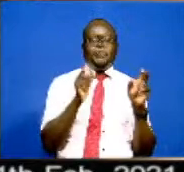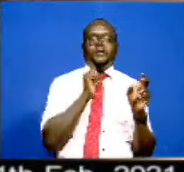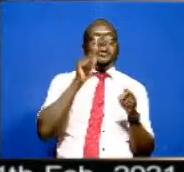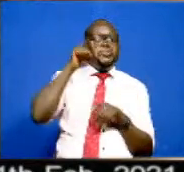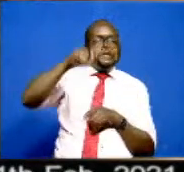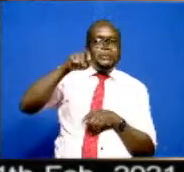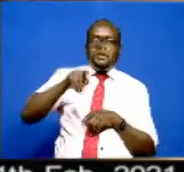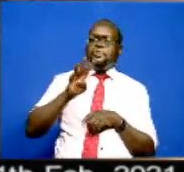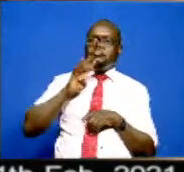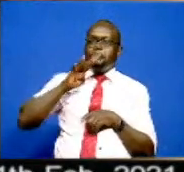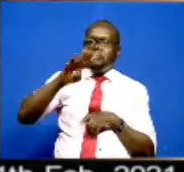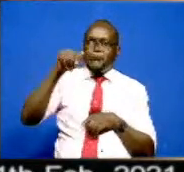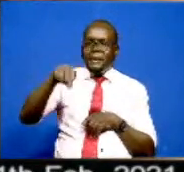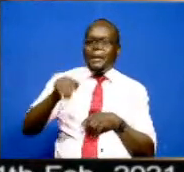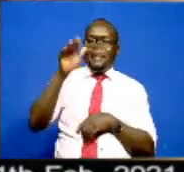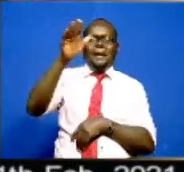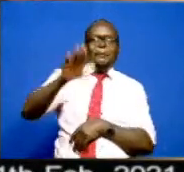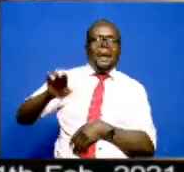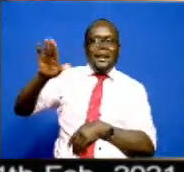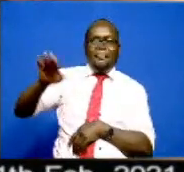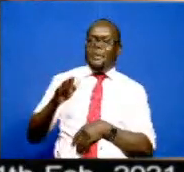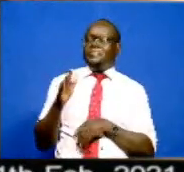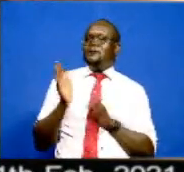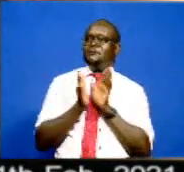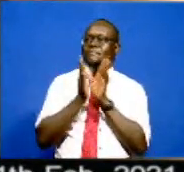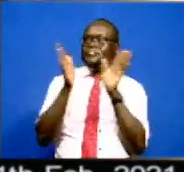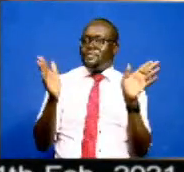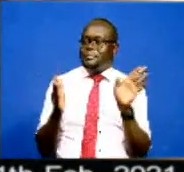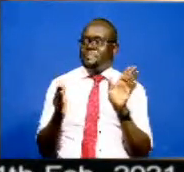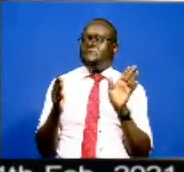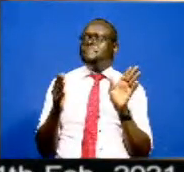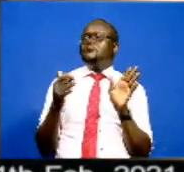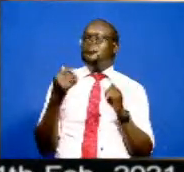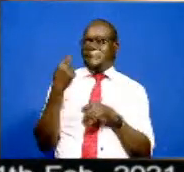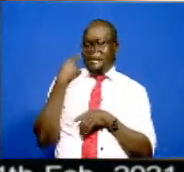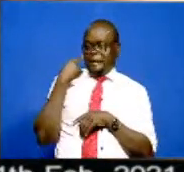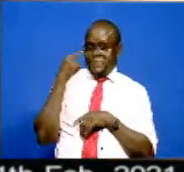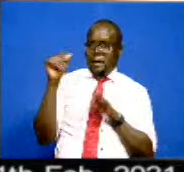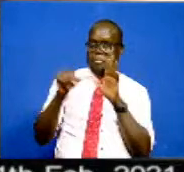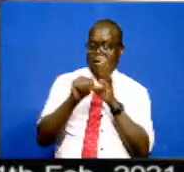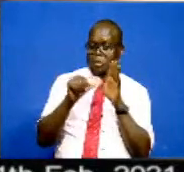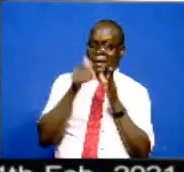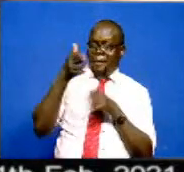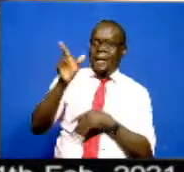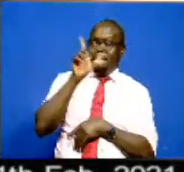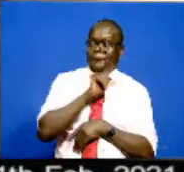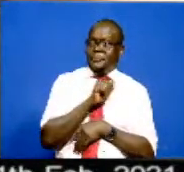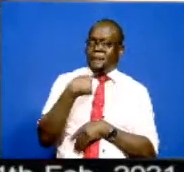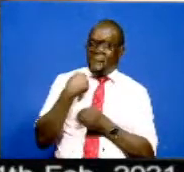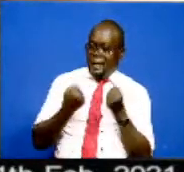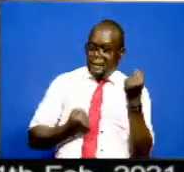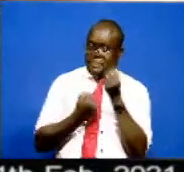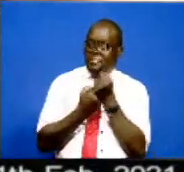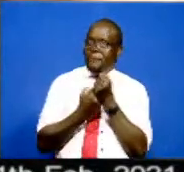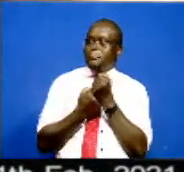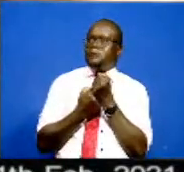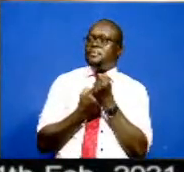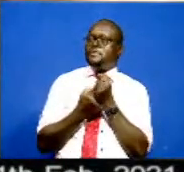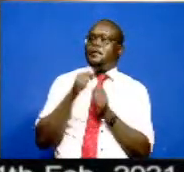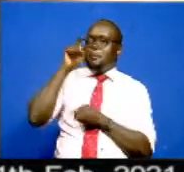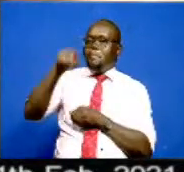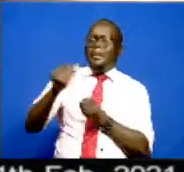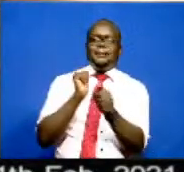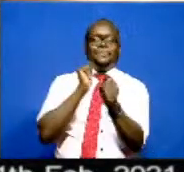to really bring all these issues in front of them. I read malice, Honourable Speaker. So, Honourable Speaker, I support this particular, and we should